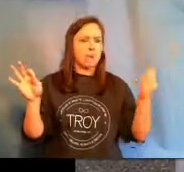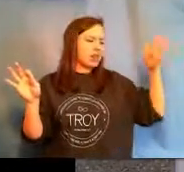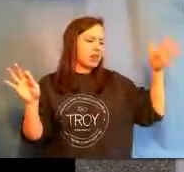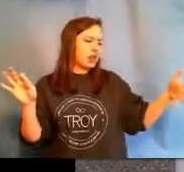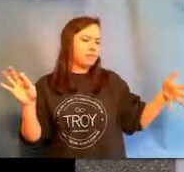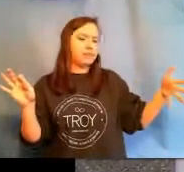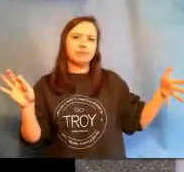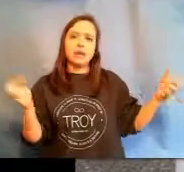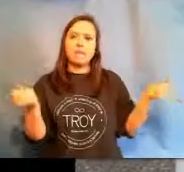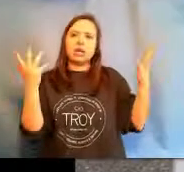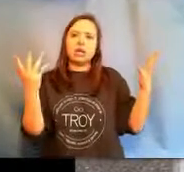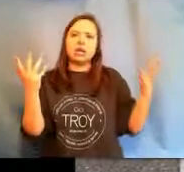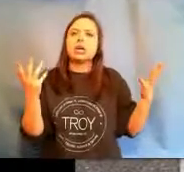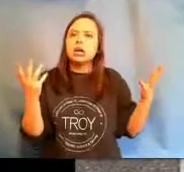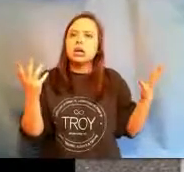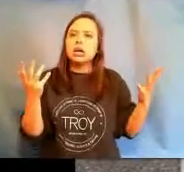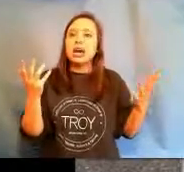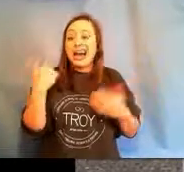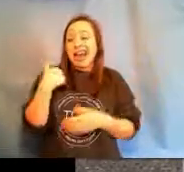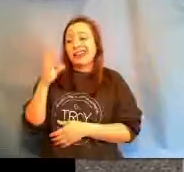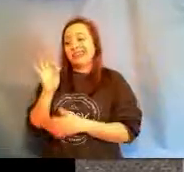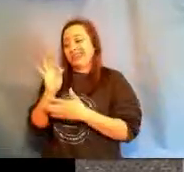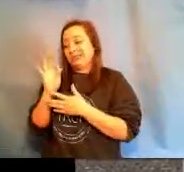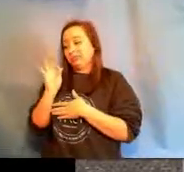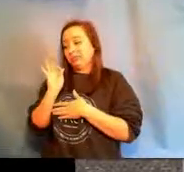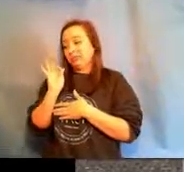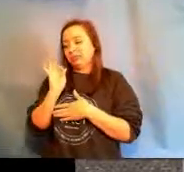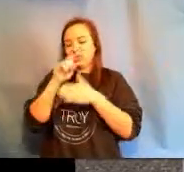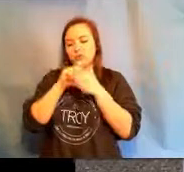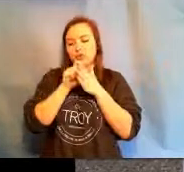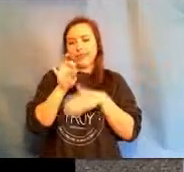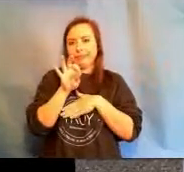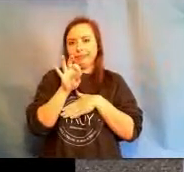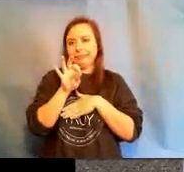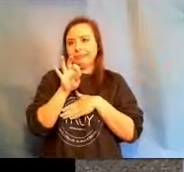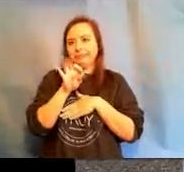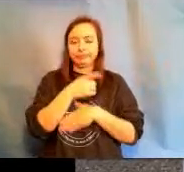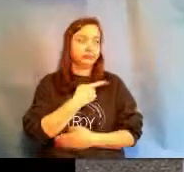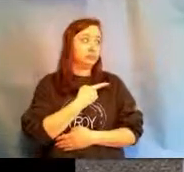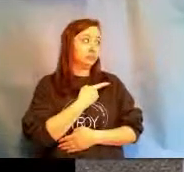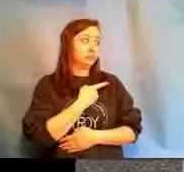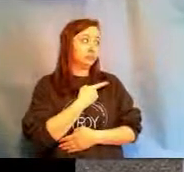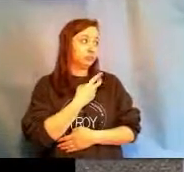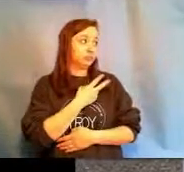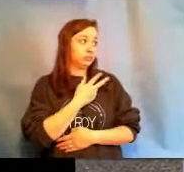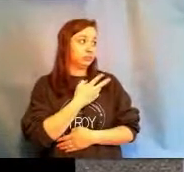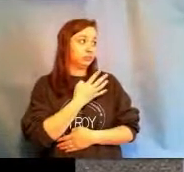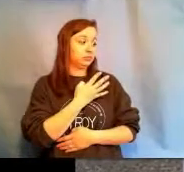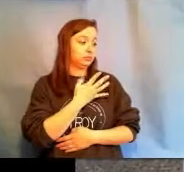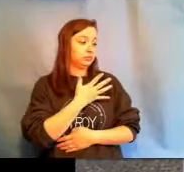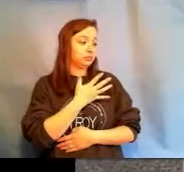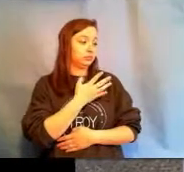have left? So she had 9, so I'm going to draw 9 circles. 1, 2, 3,